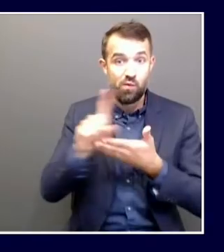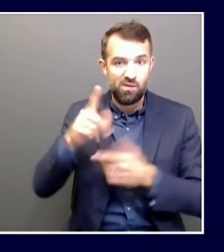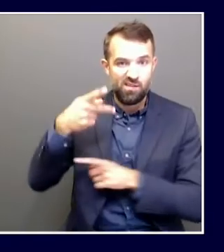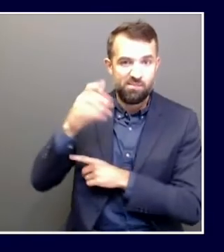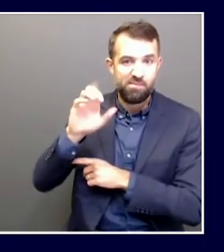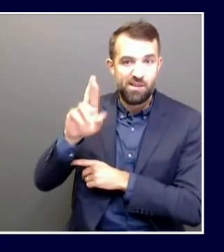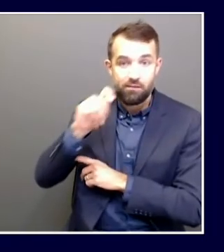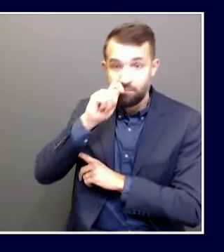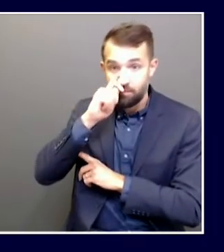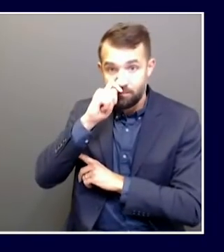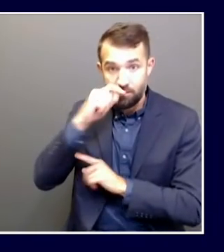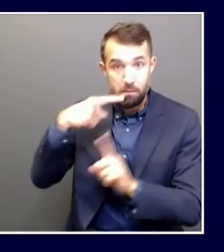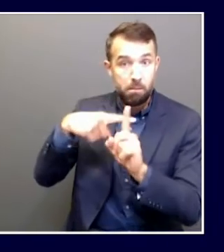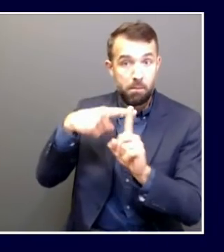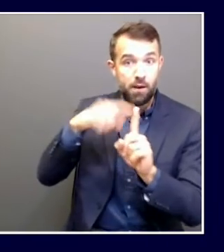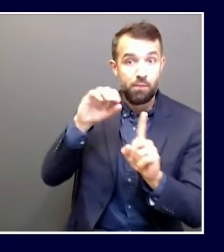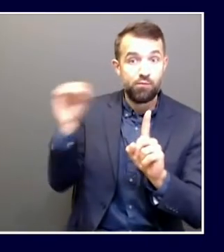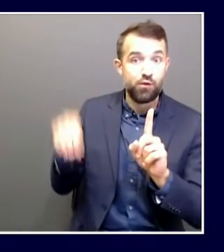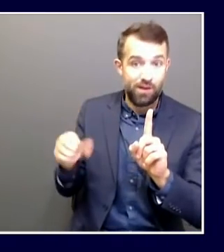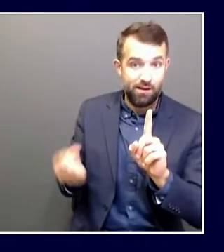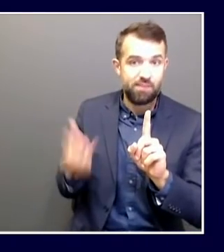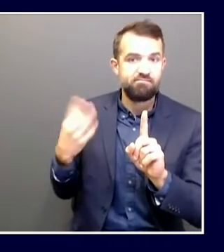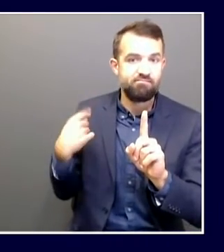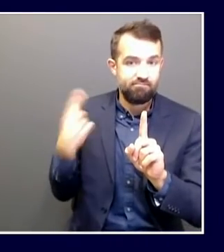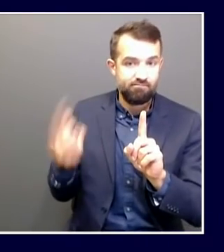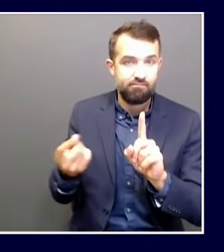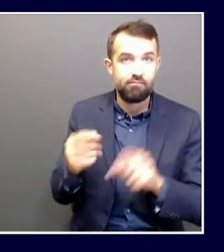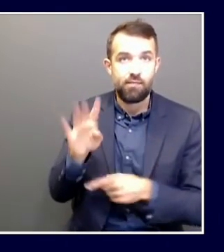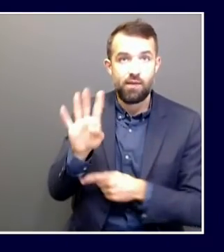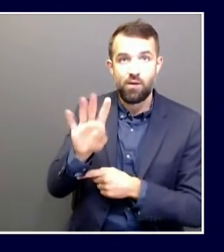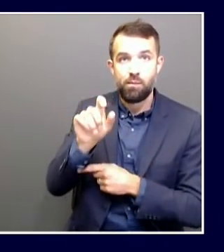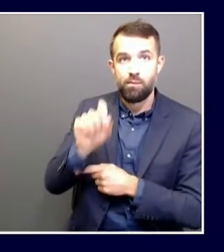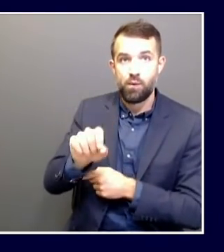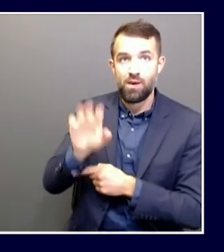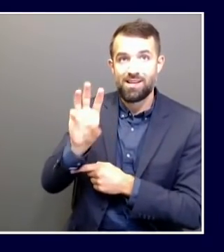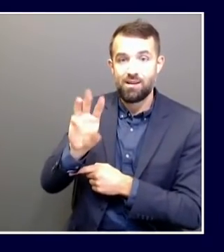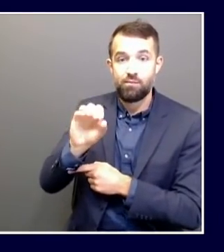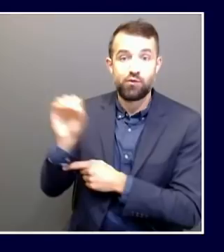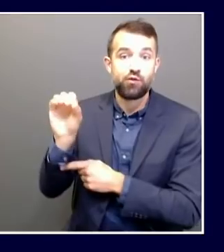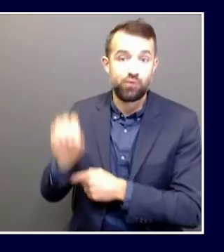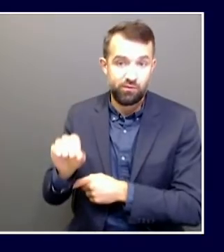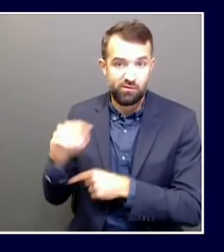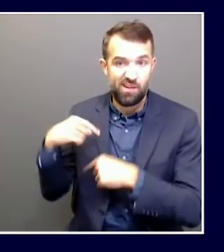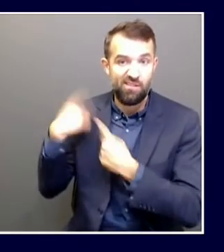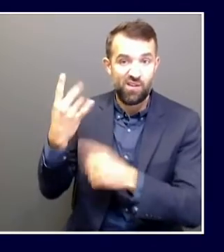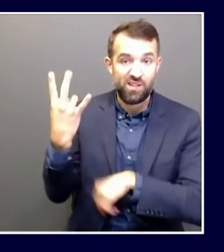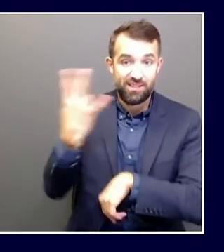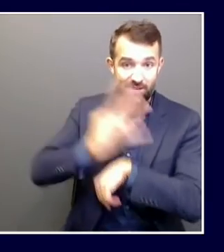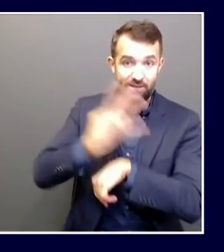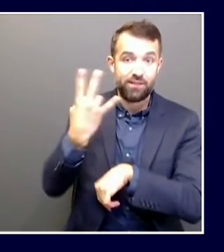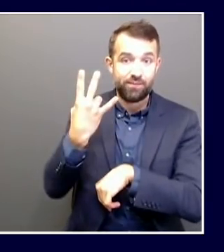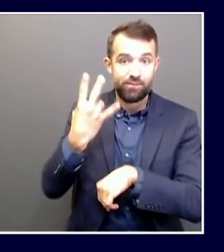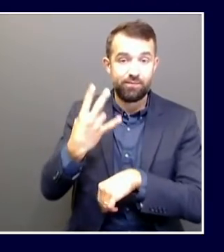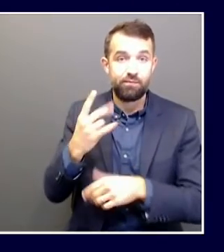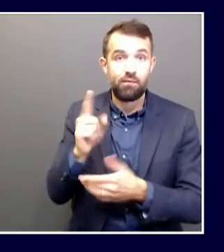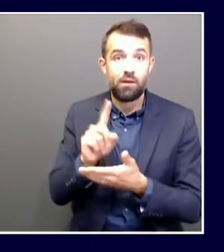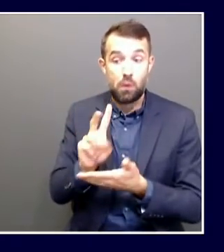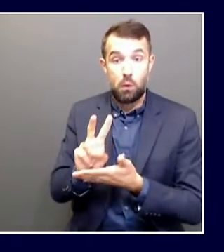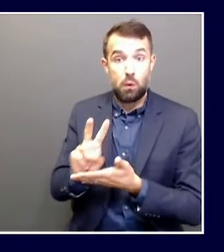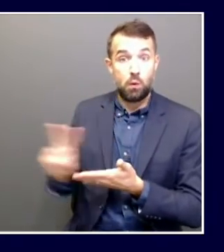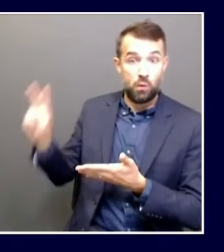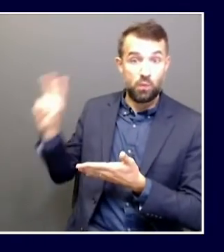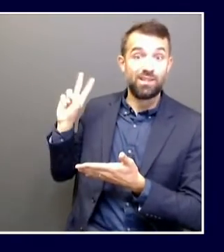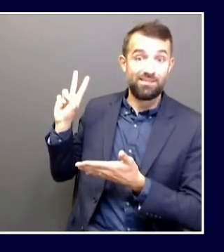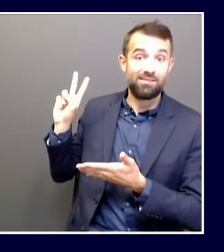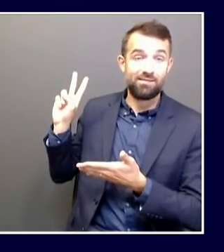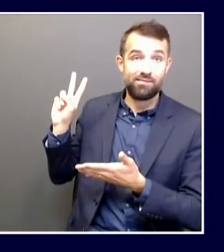now stands at 4.6%. 2 weeks ago, for reference, that